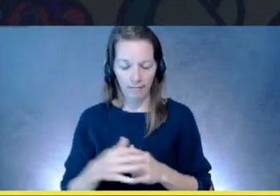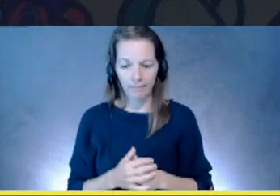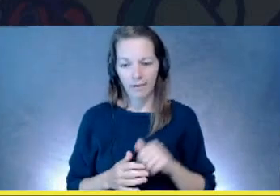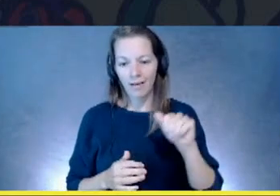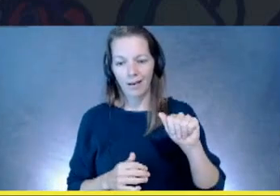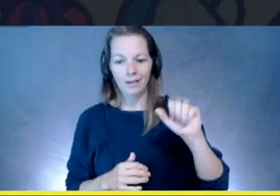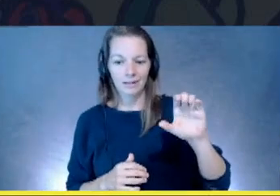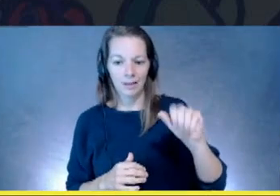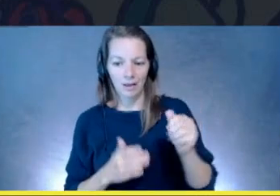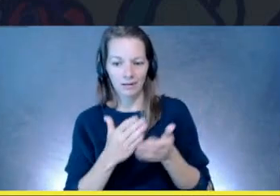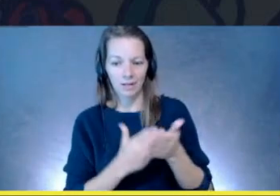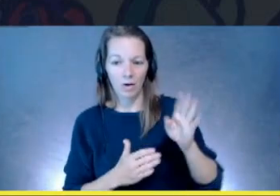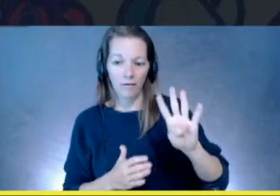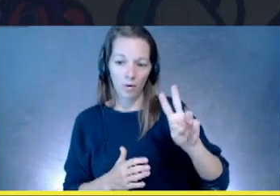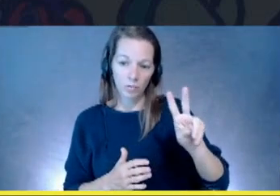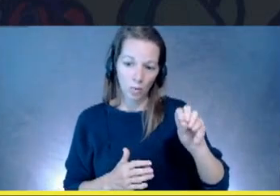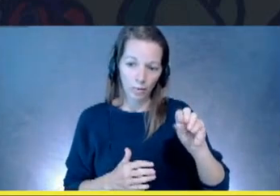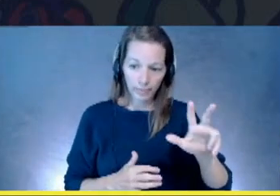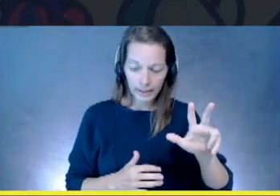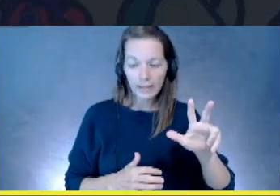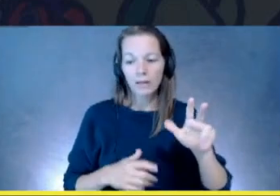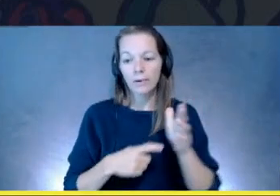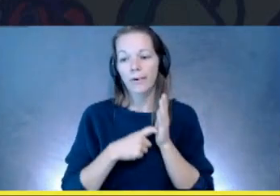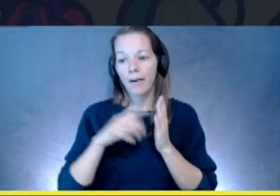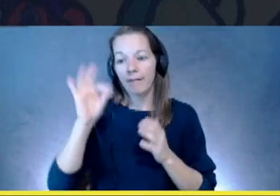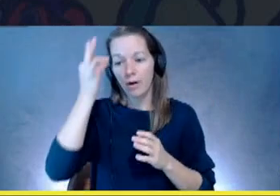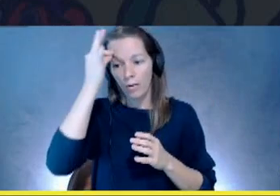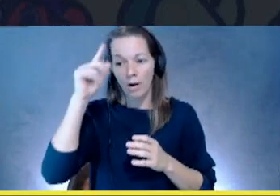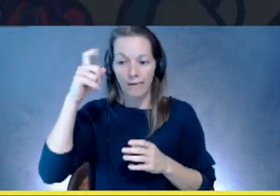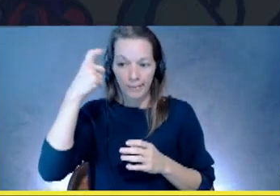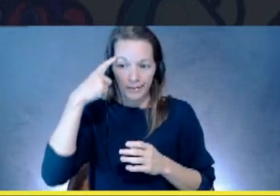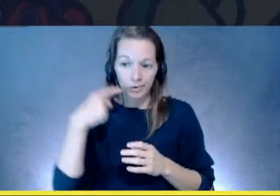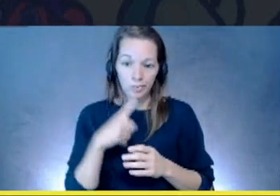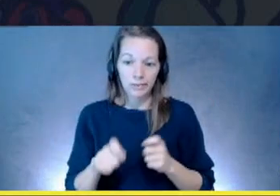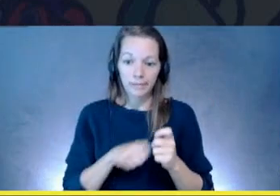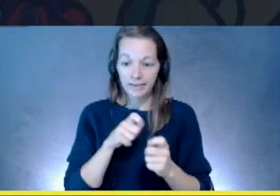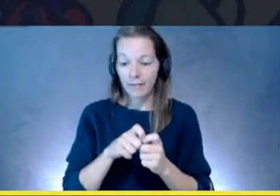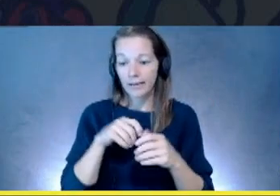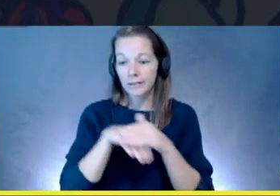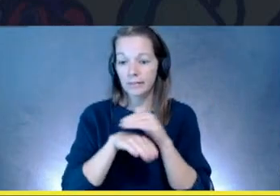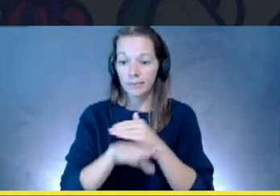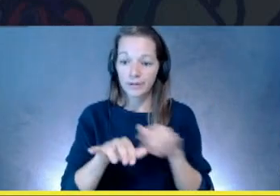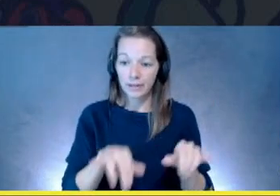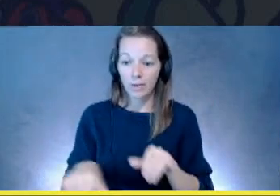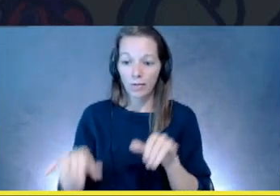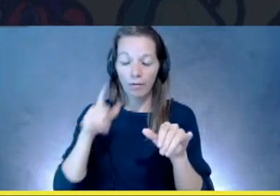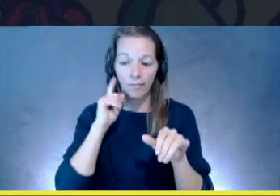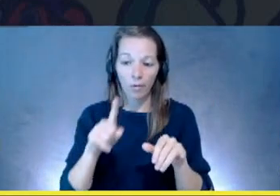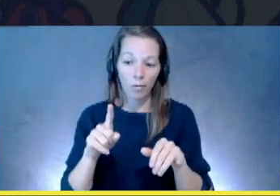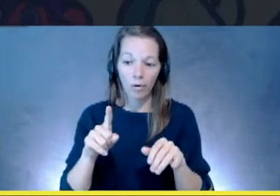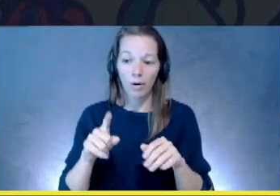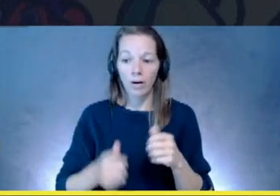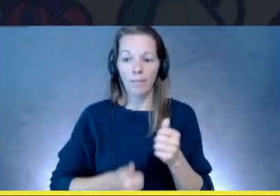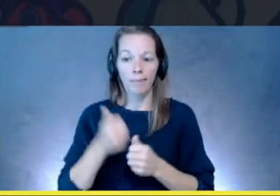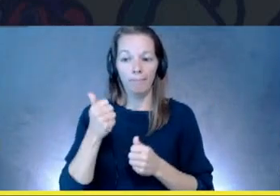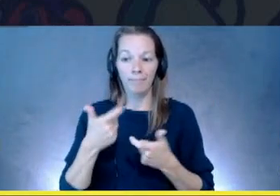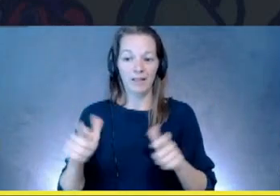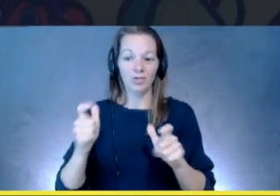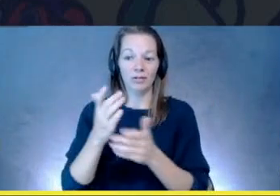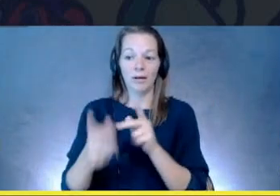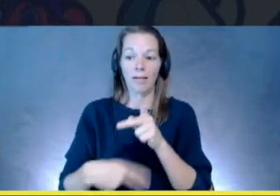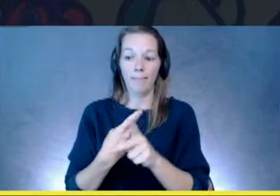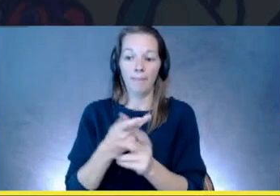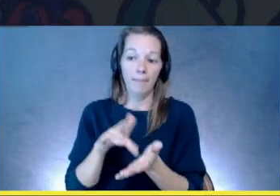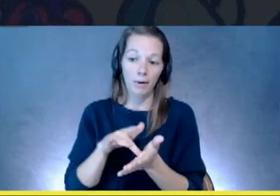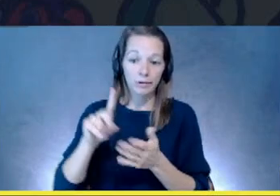Section 4203 required federal government to specify accessibility standards for major types of medical